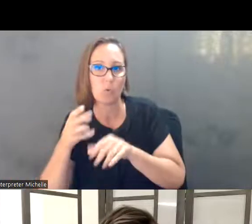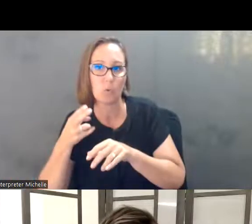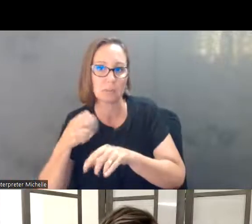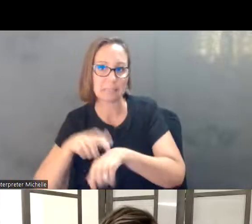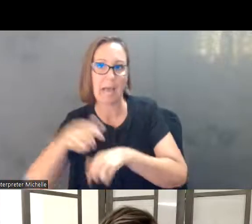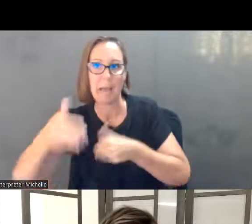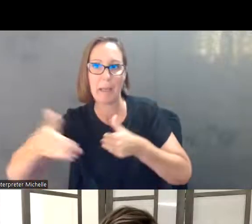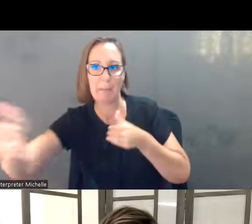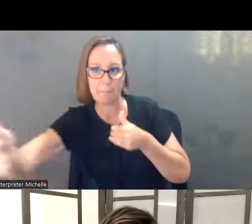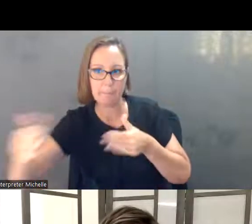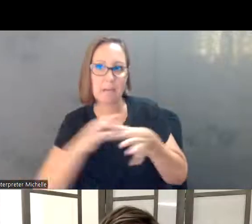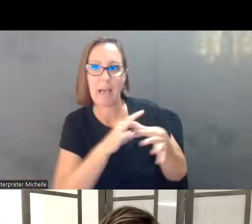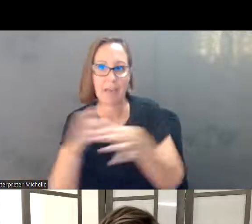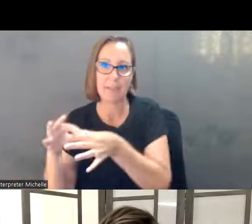also